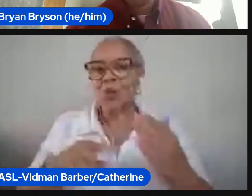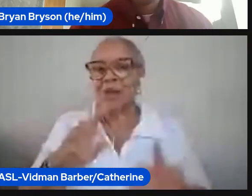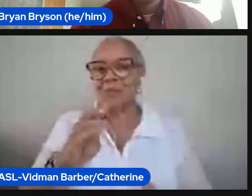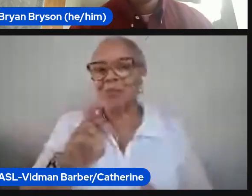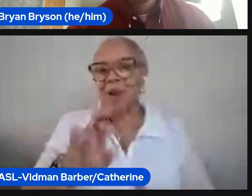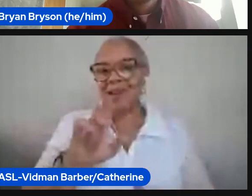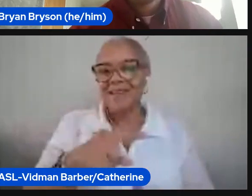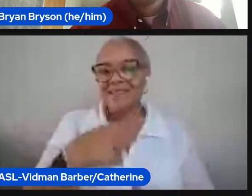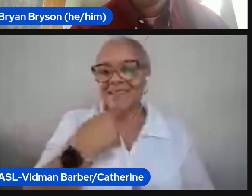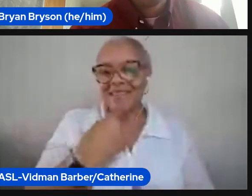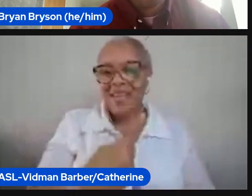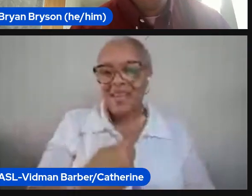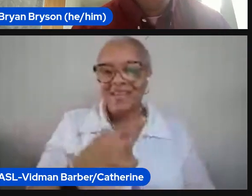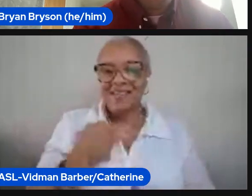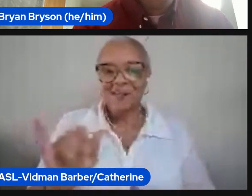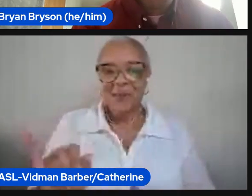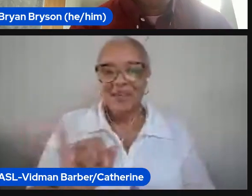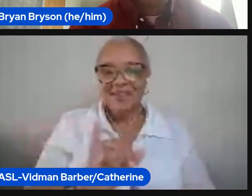to say on this as well.